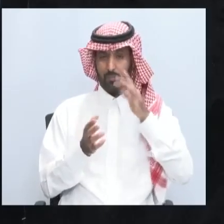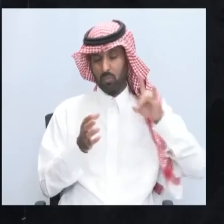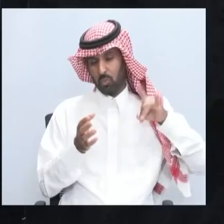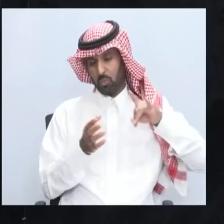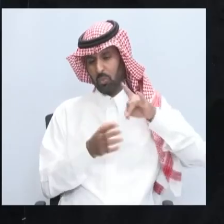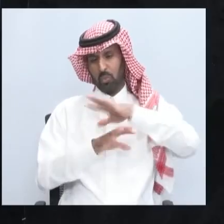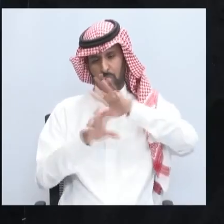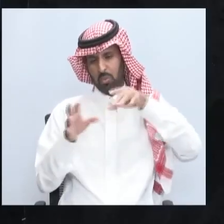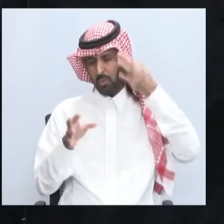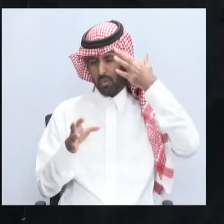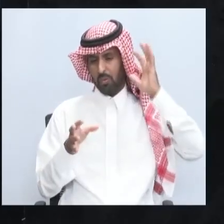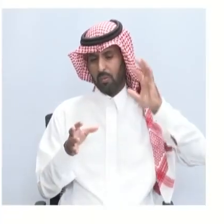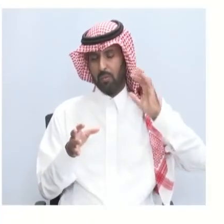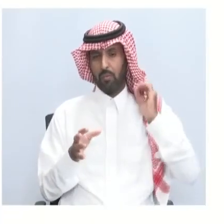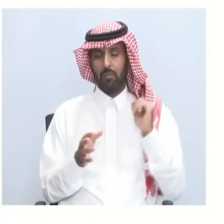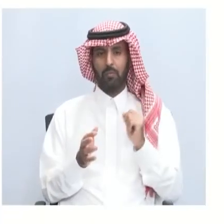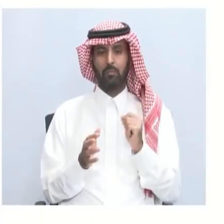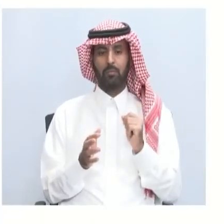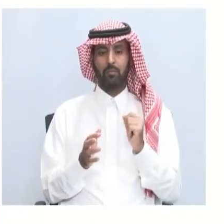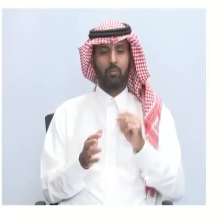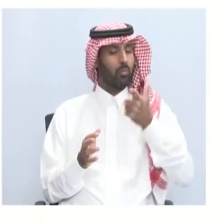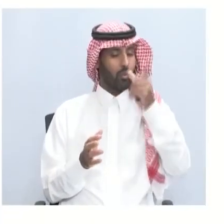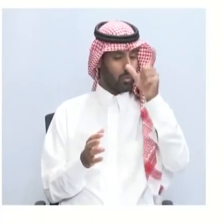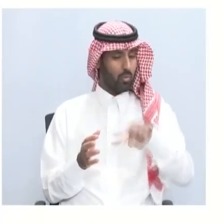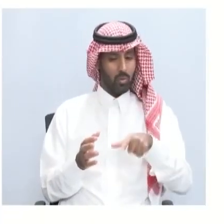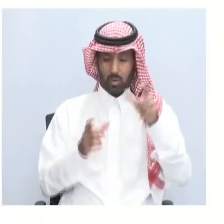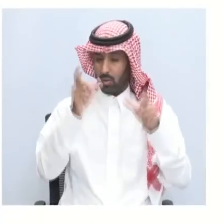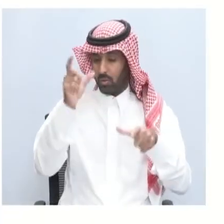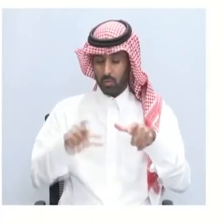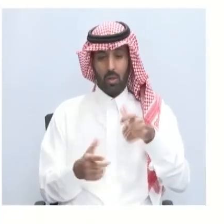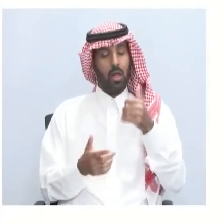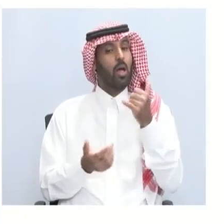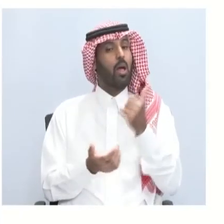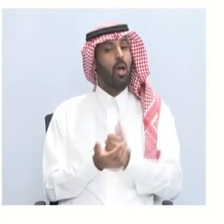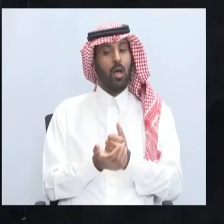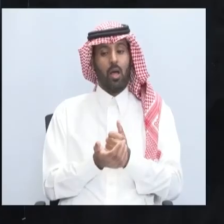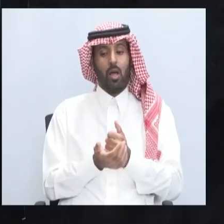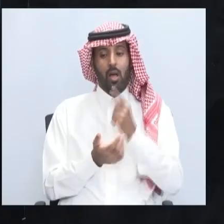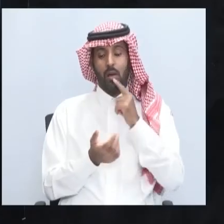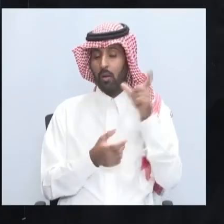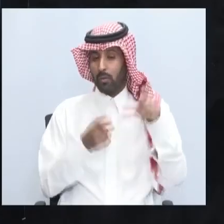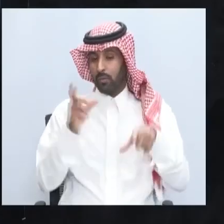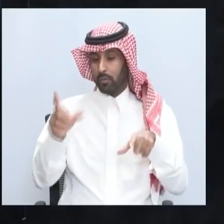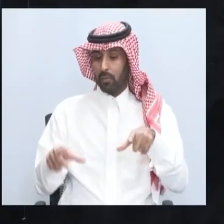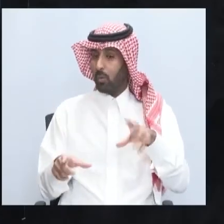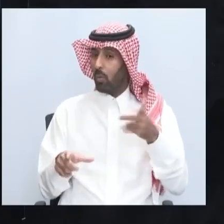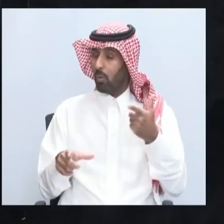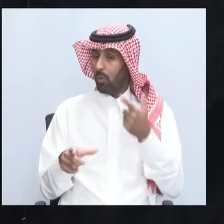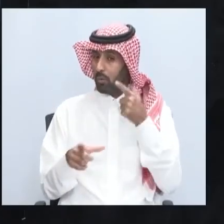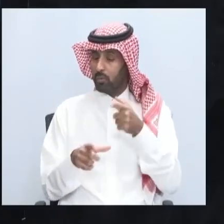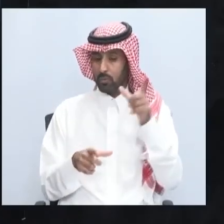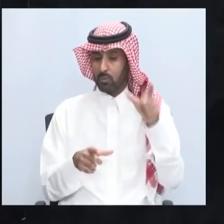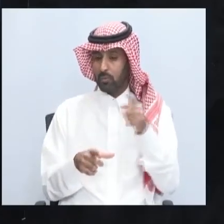object or whatever you like. Who are the main characters? So decide the main characters and their